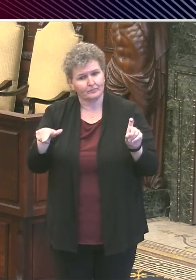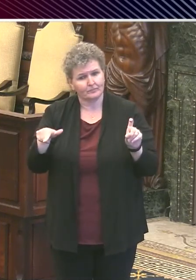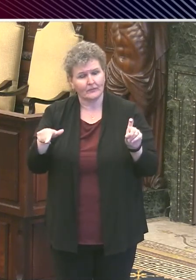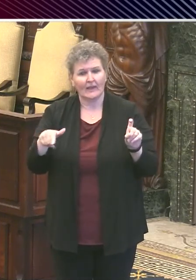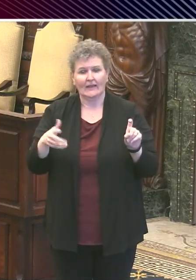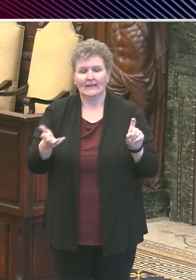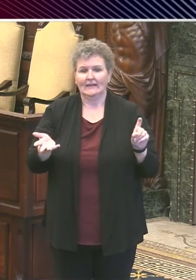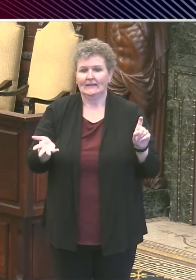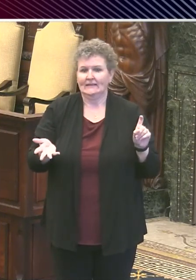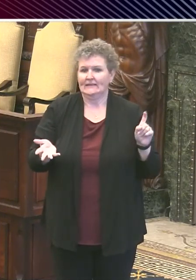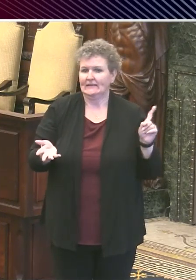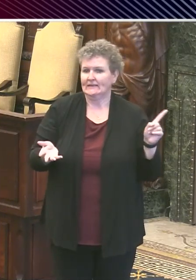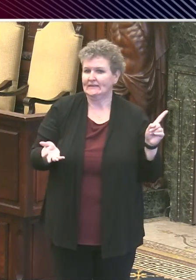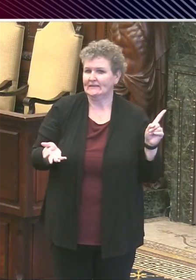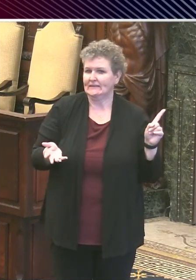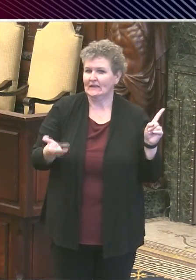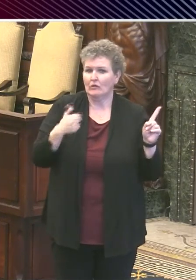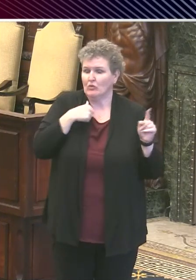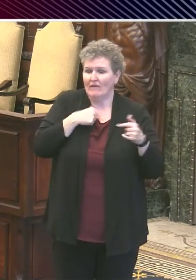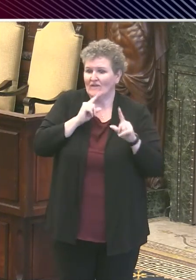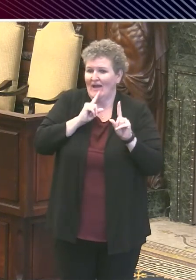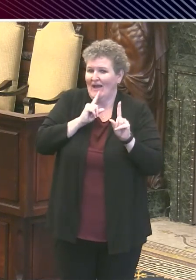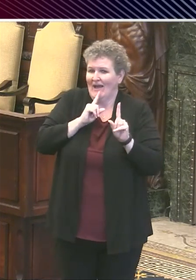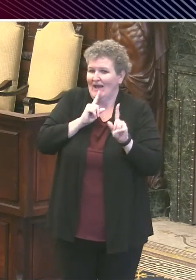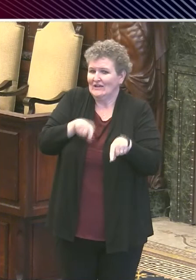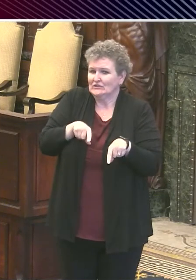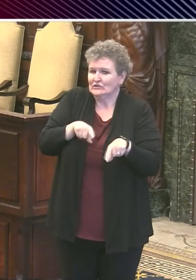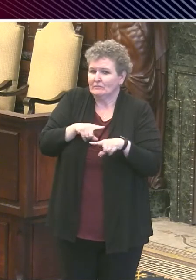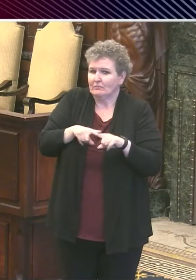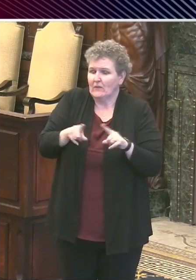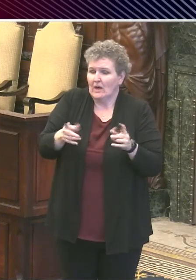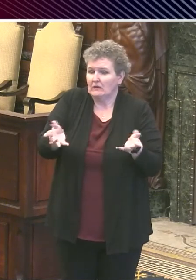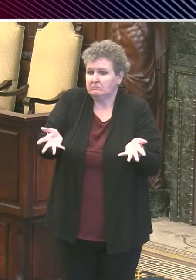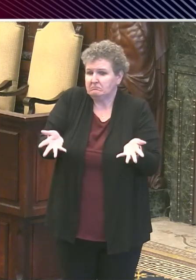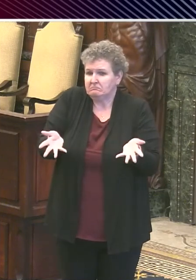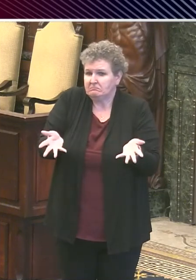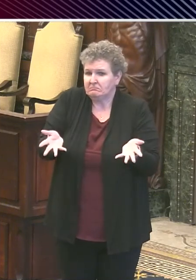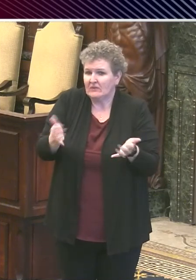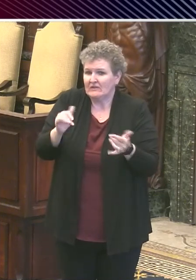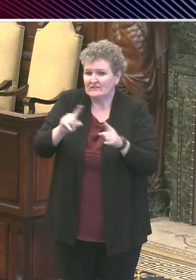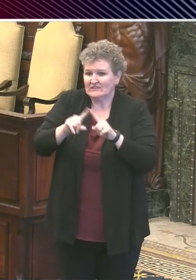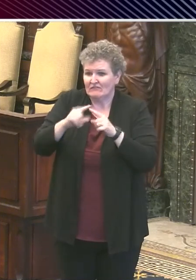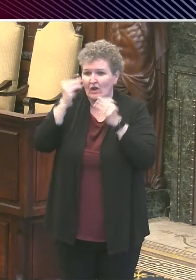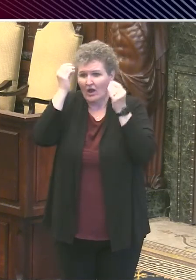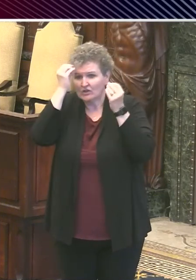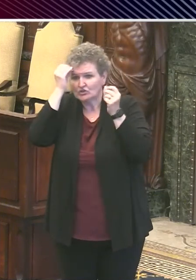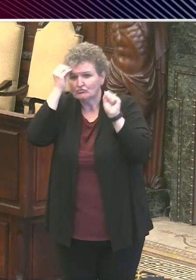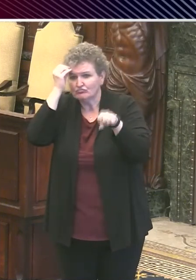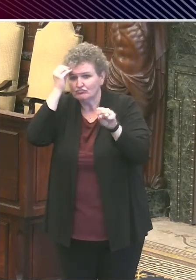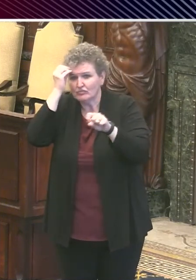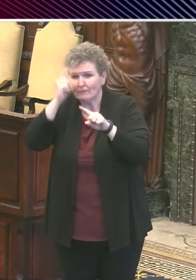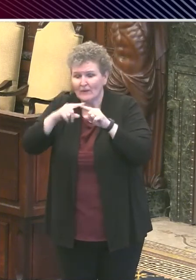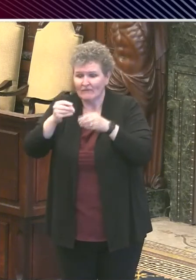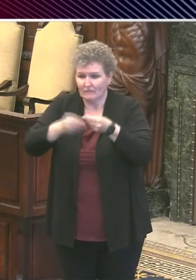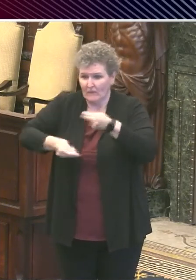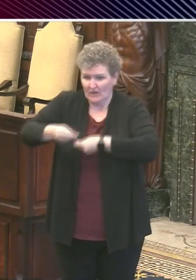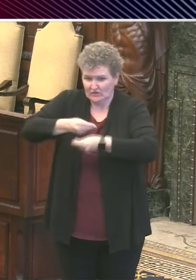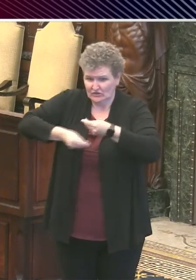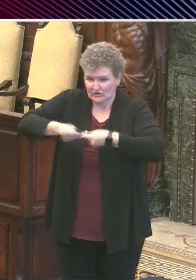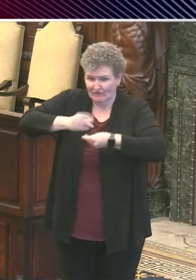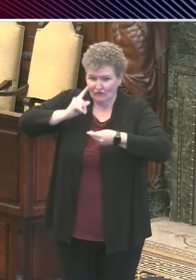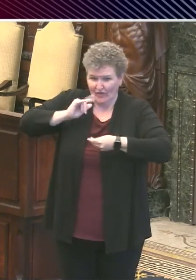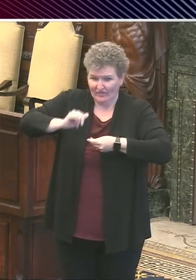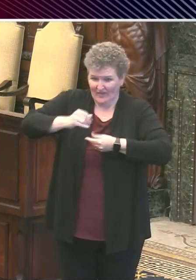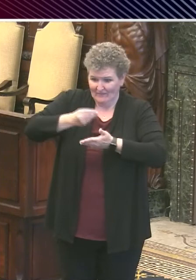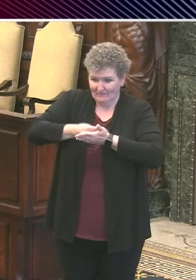have an answer for you one way or the other, but certainly it's the consideration. We've done our budget already for the fiscal